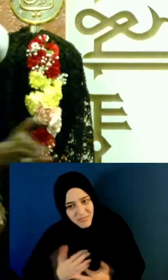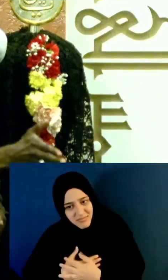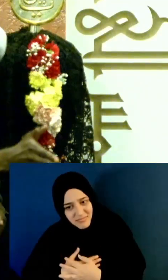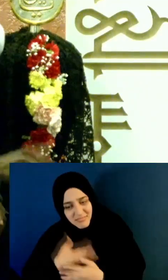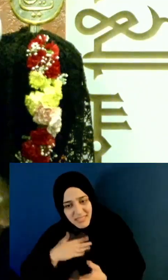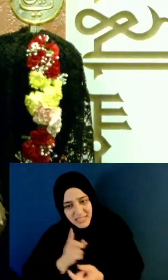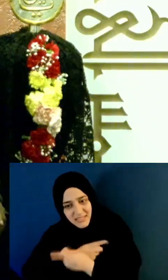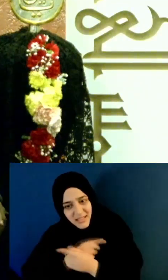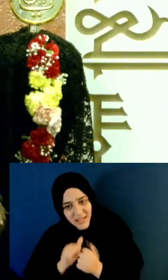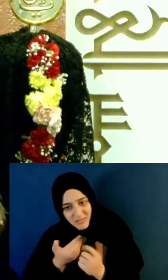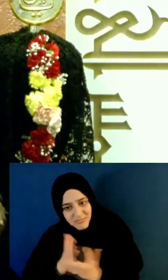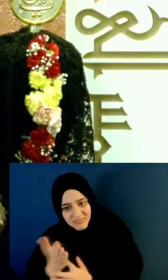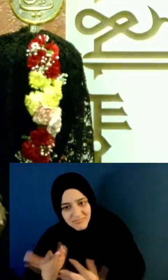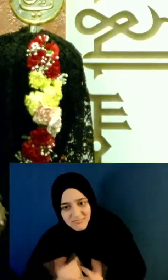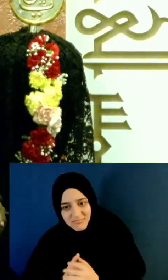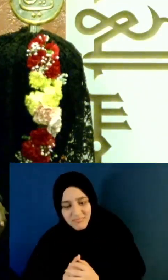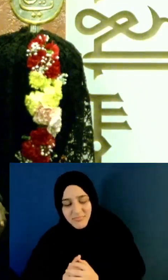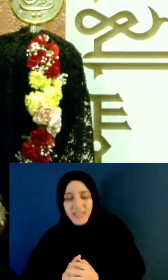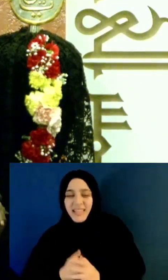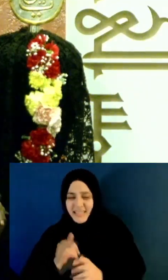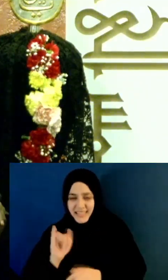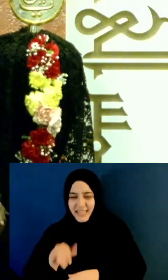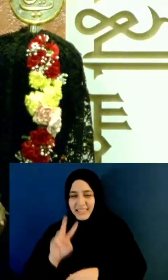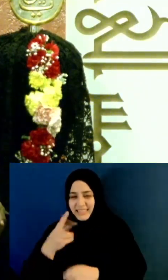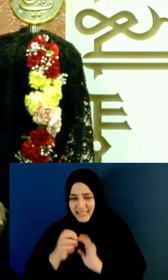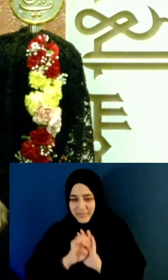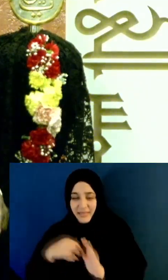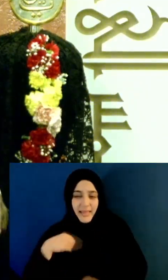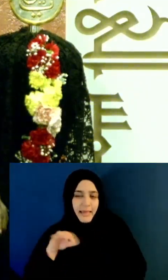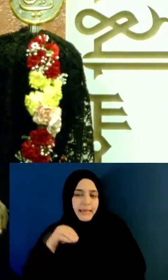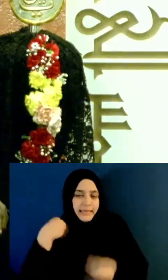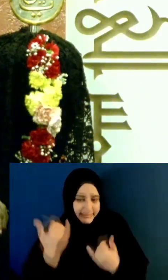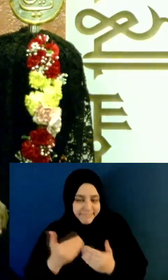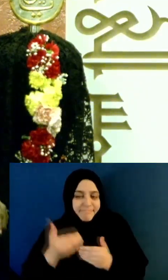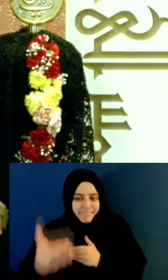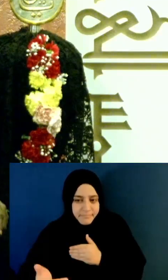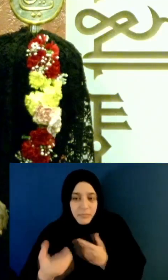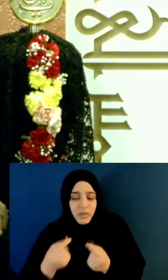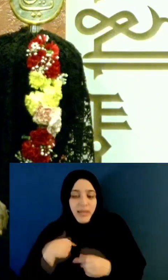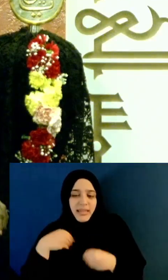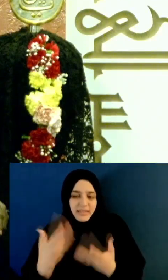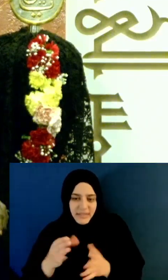So this is the second example. Let's go last example, and then we give practical tips, and we're done, inshallah.